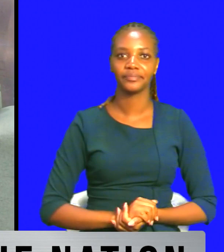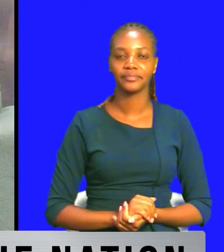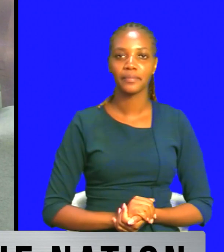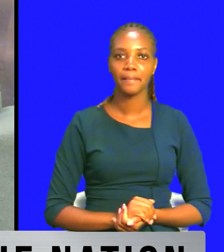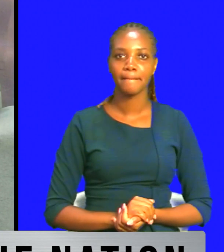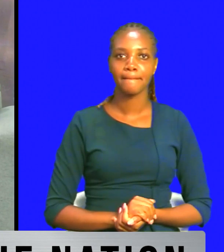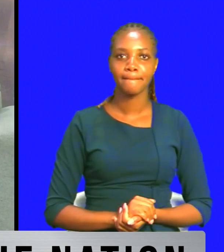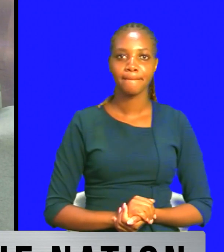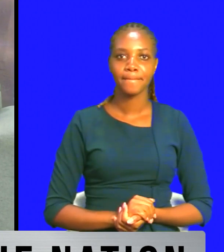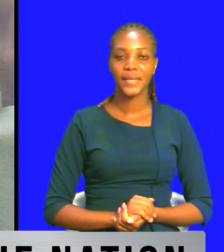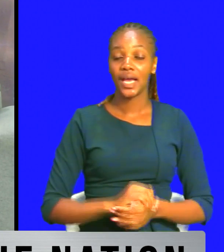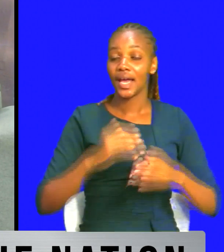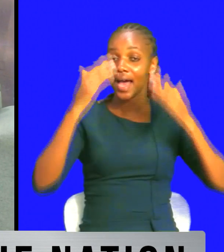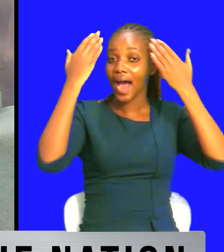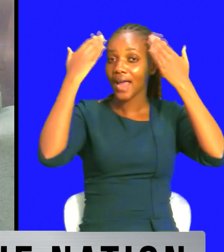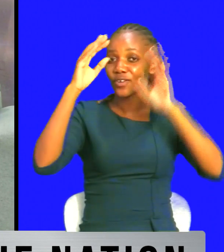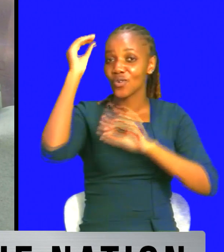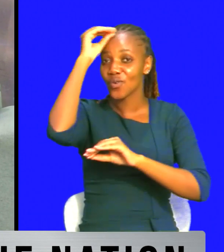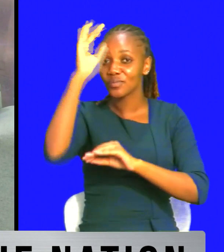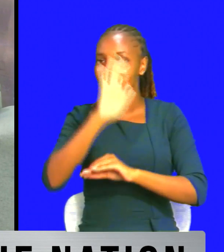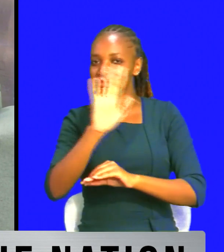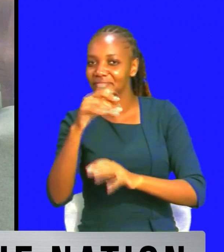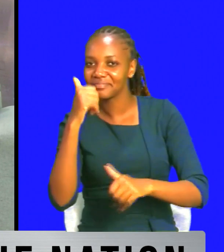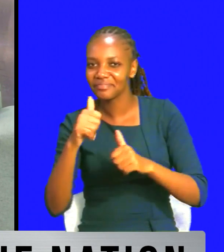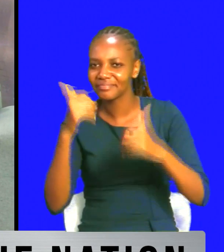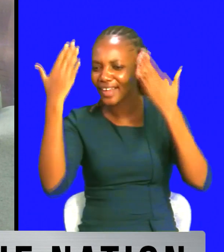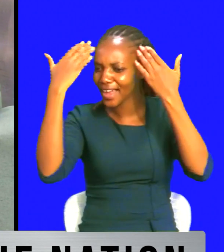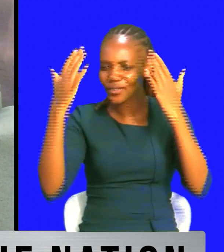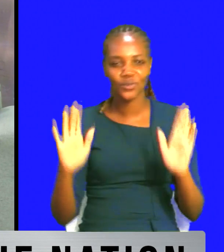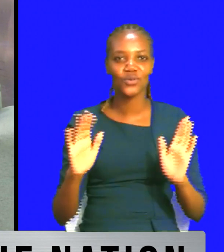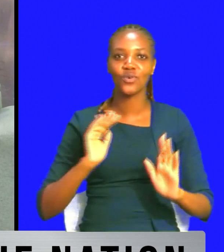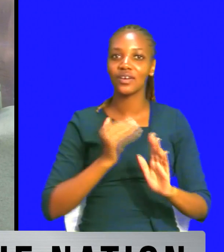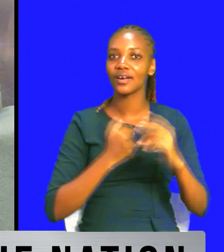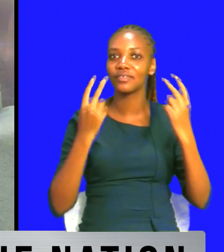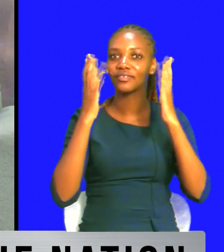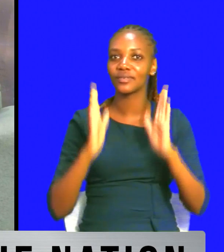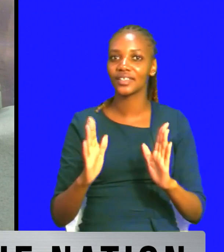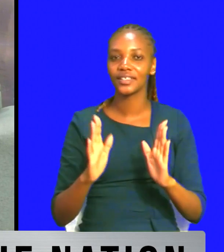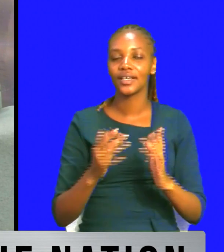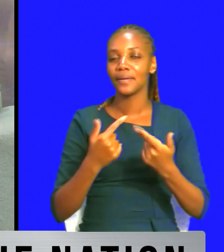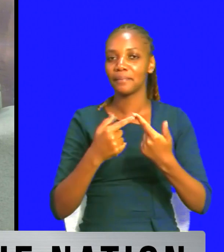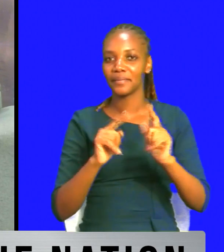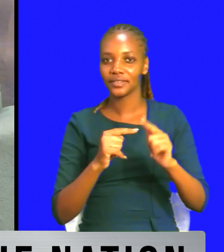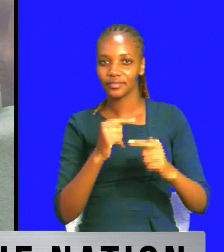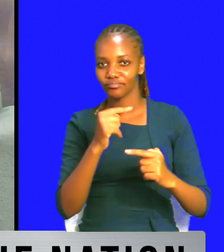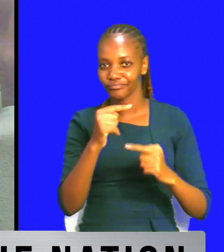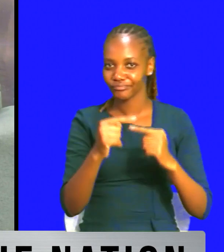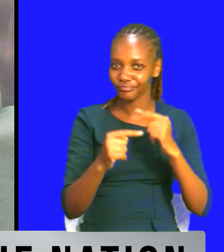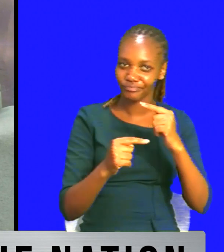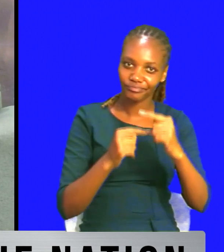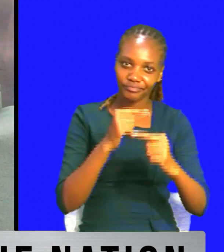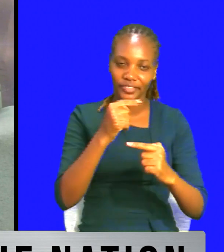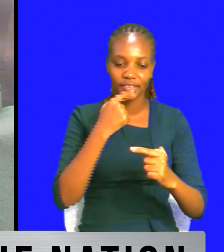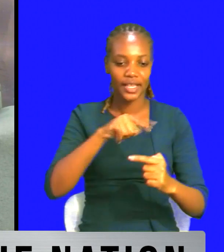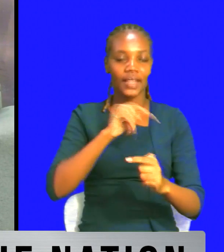Wairimo. I don't know what your opinions are, my viewer, our viewer out there. Keep giving us